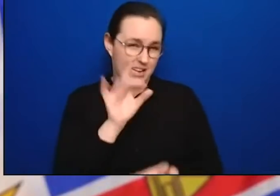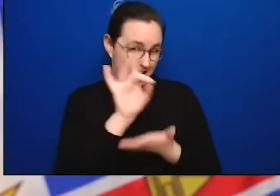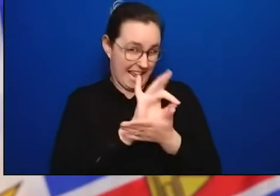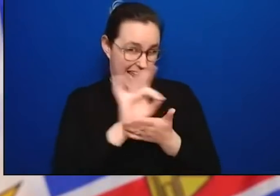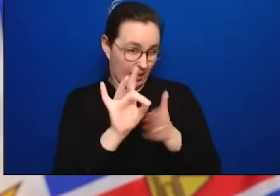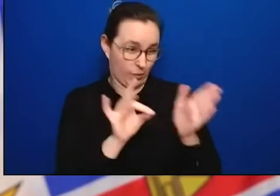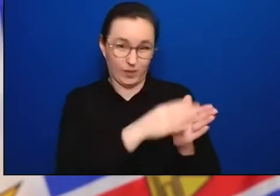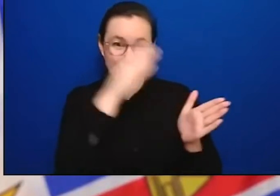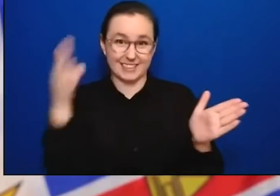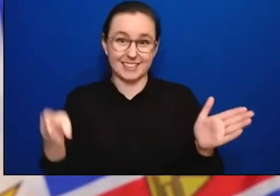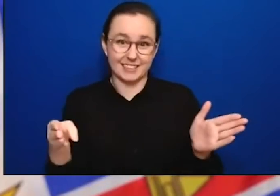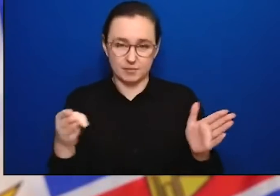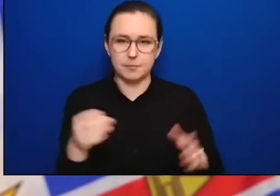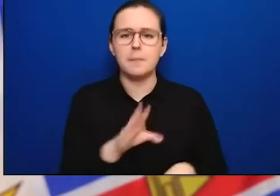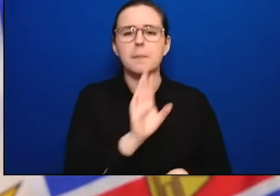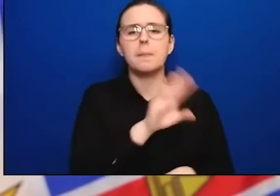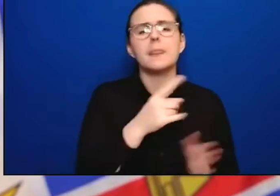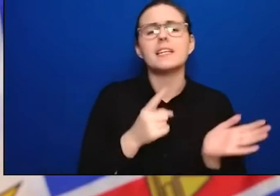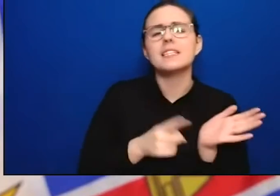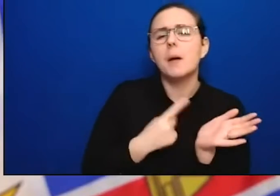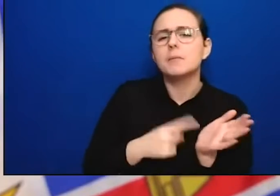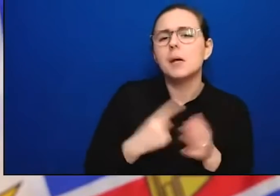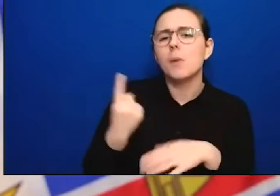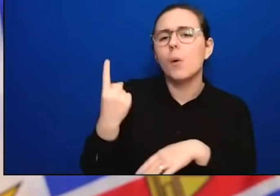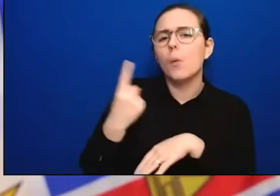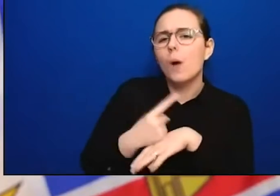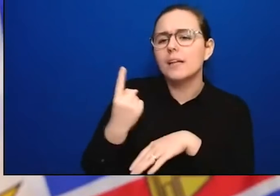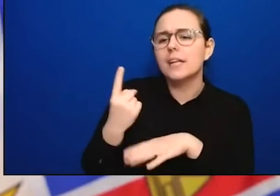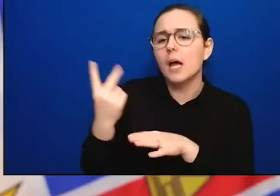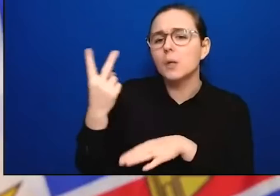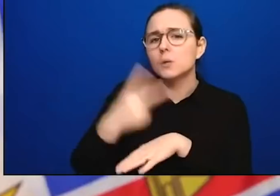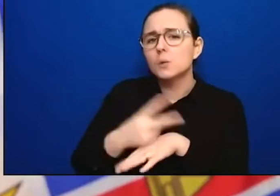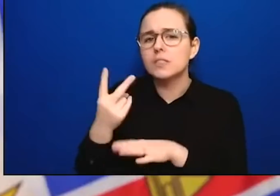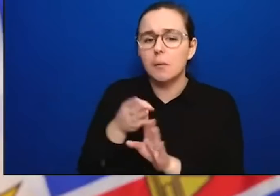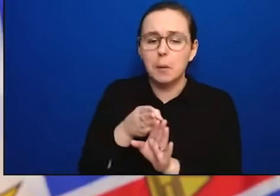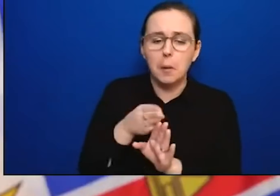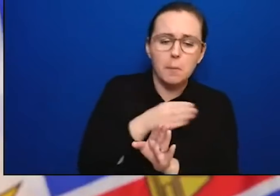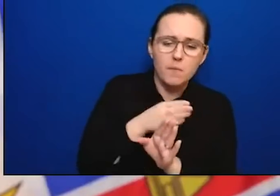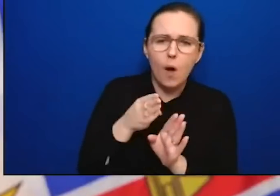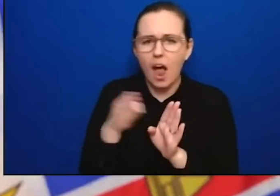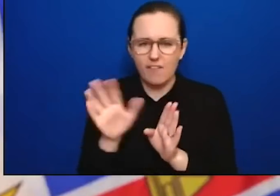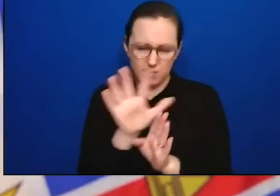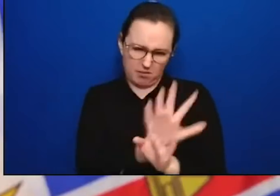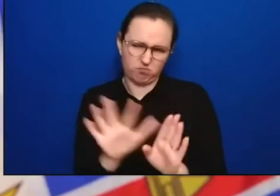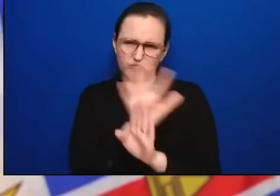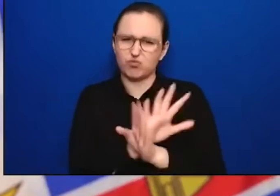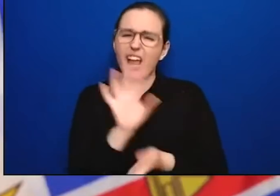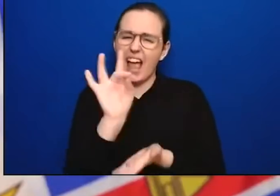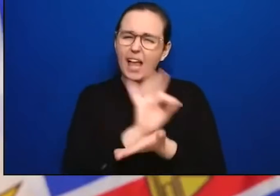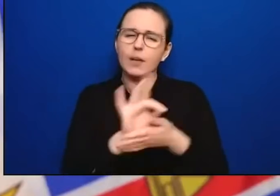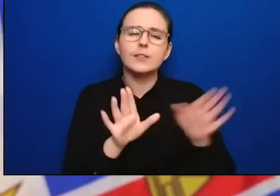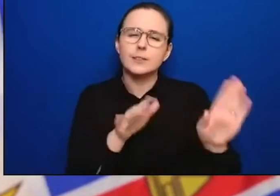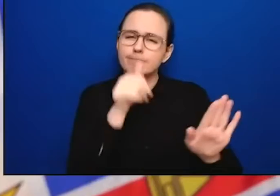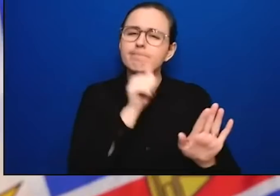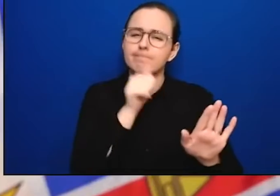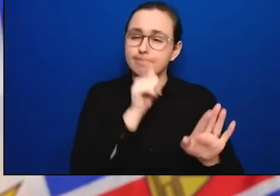And sometimes it's a few days before, a few days after, but our system is working really well, and you will get that invite.